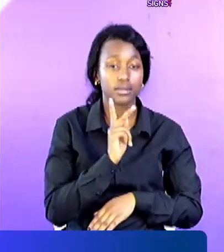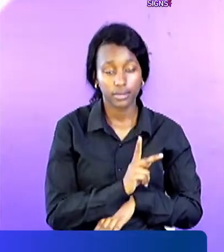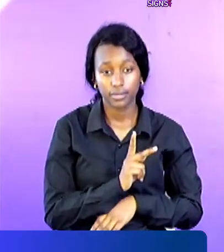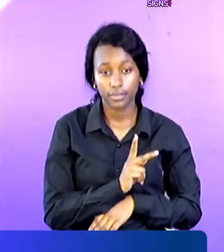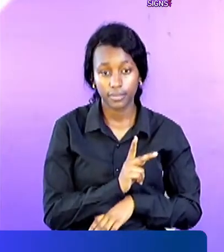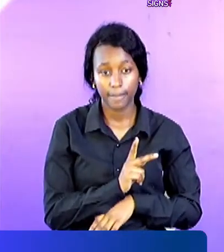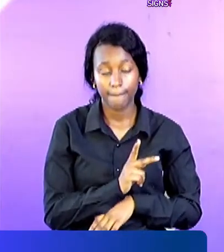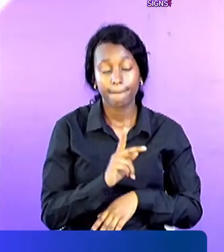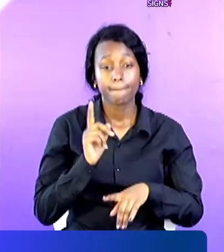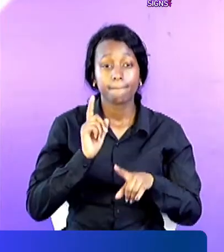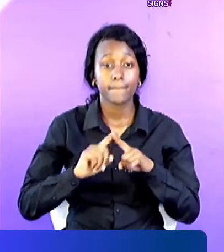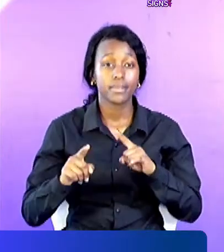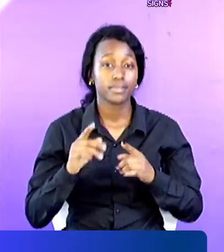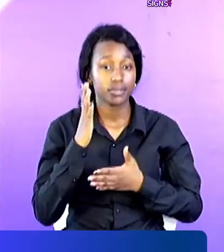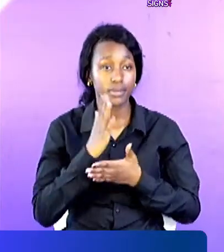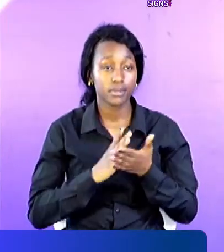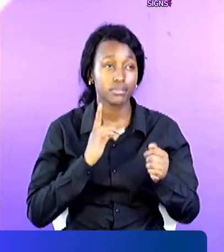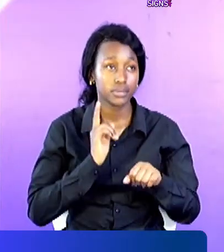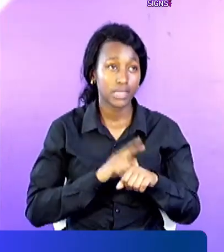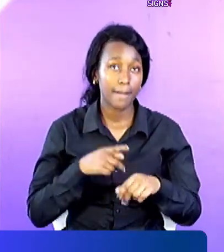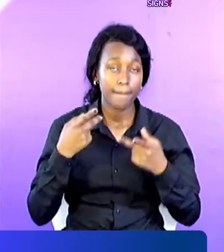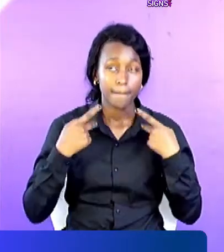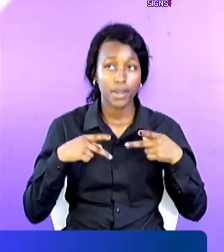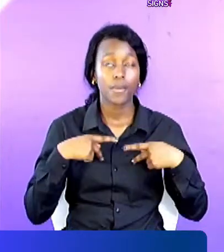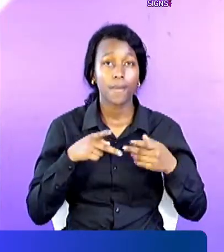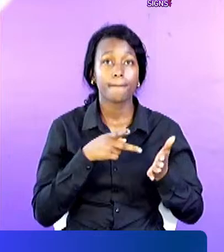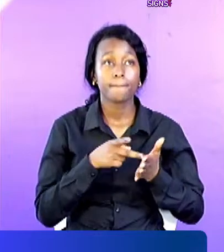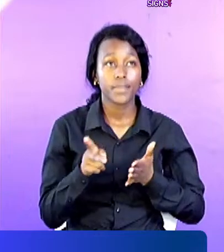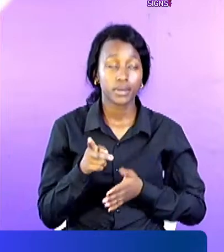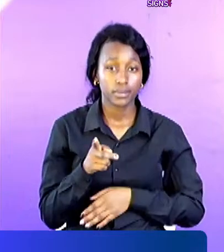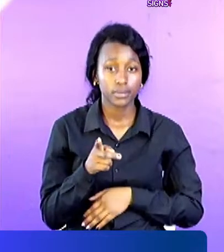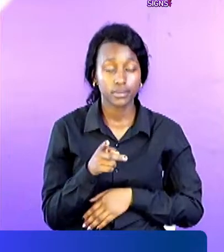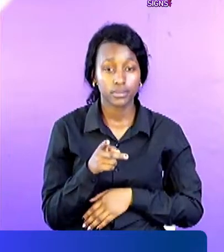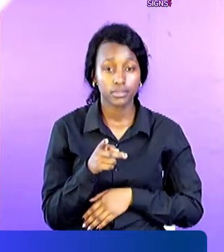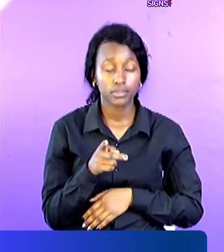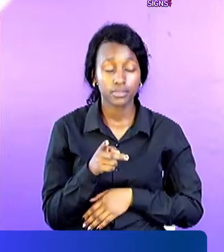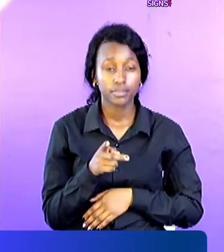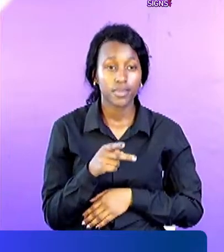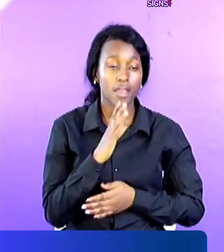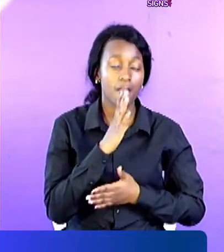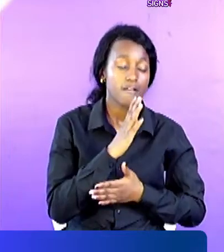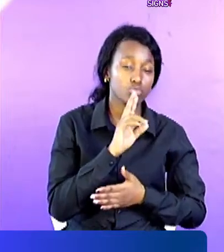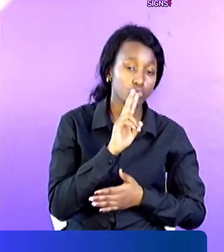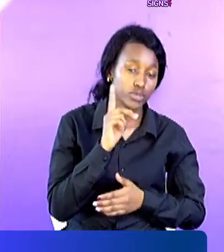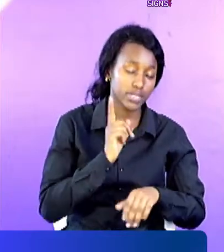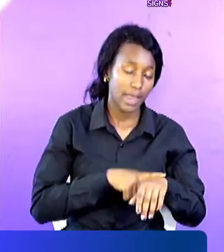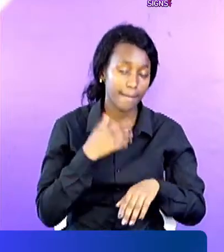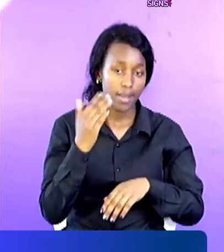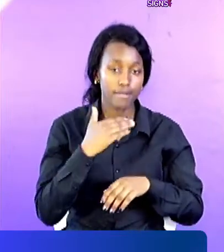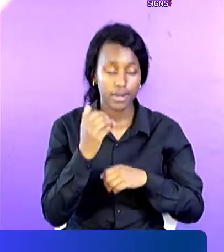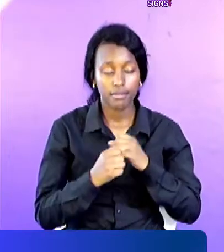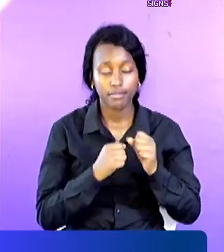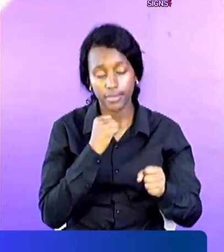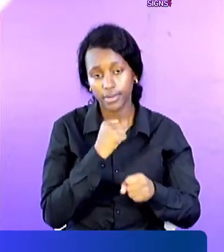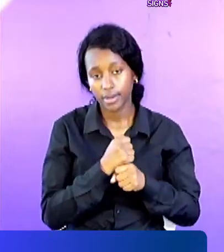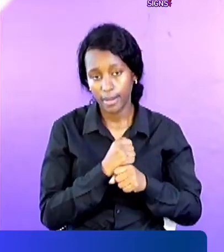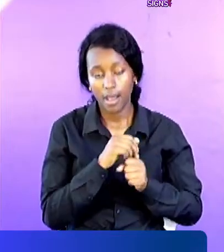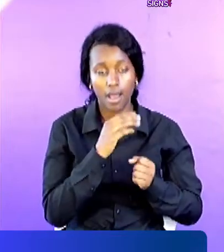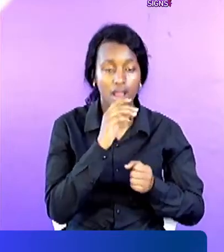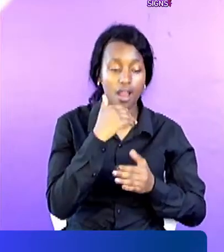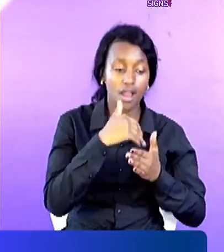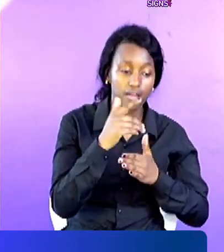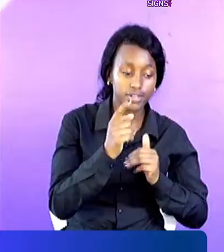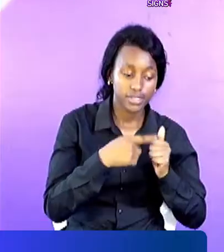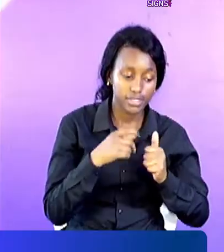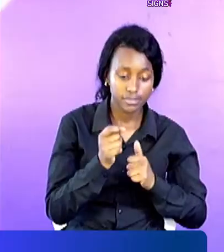you twice a year. So Yeah. that 10,000, You they'll get pay you after 6 5,000, months. 5,000. Exactly. Yeah. And you see now that amount